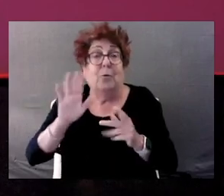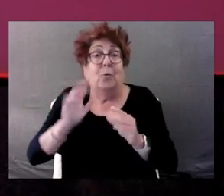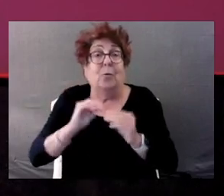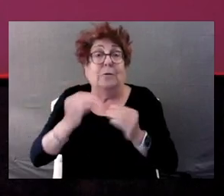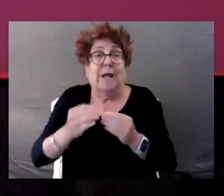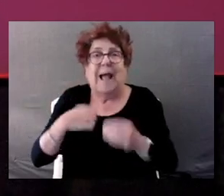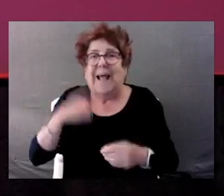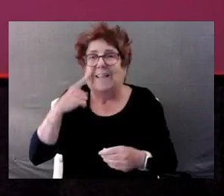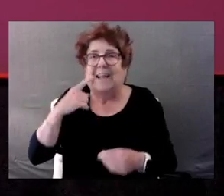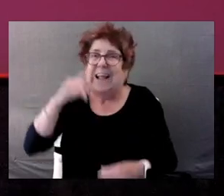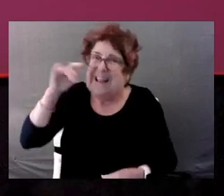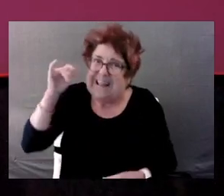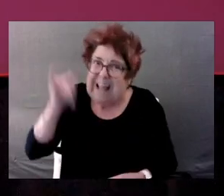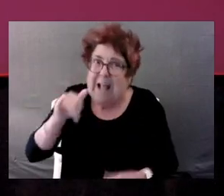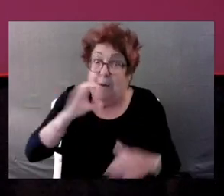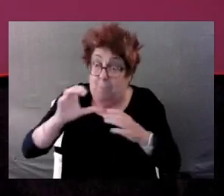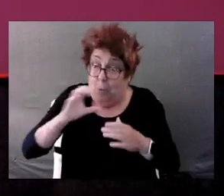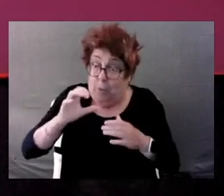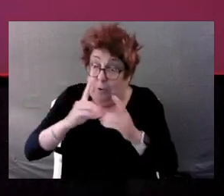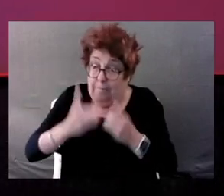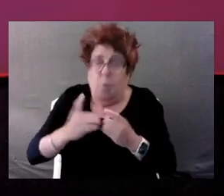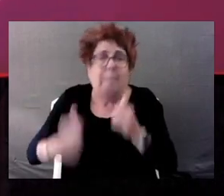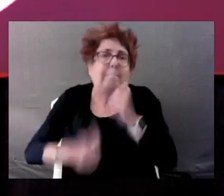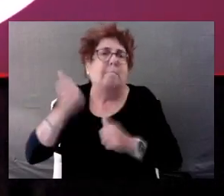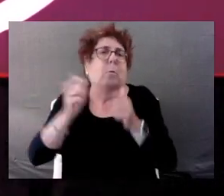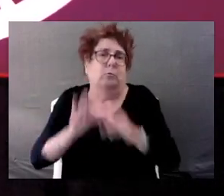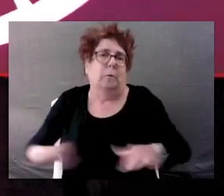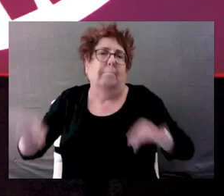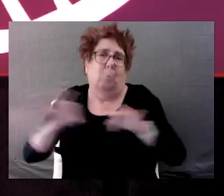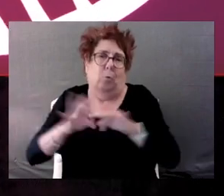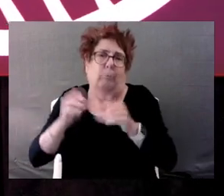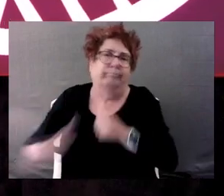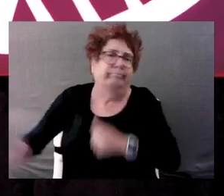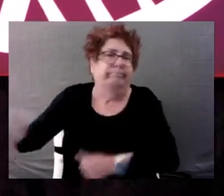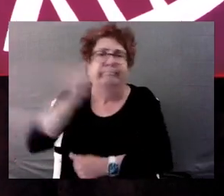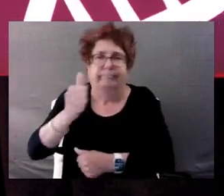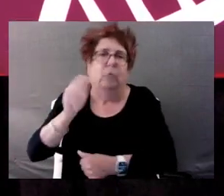organization. And I'll tell you why.